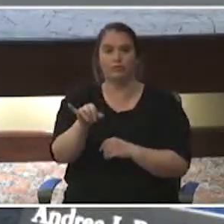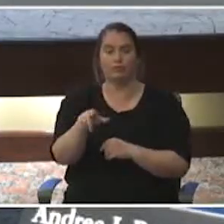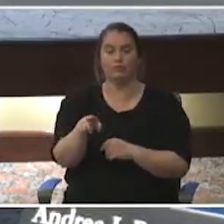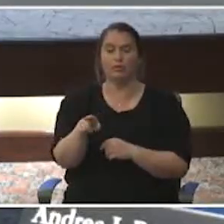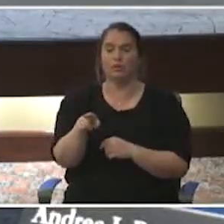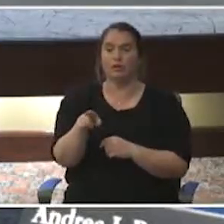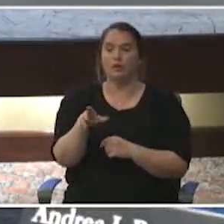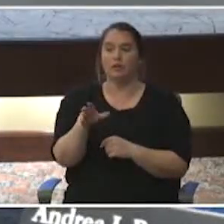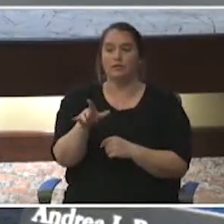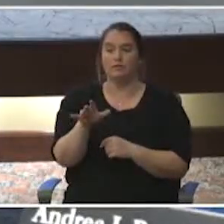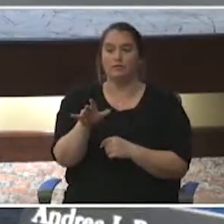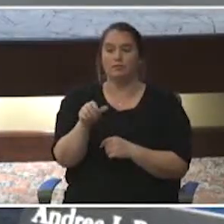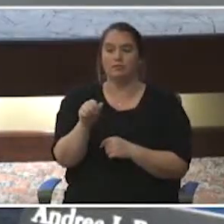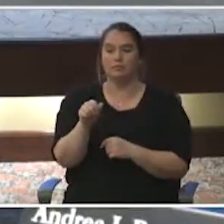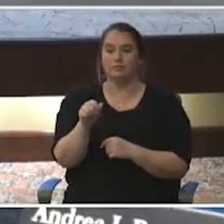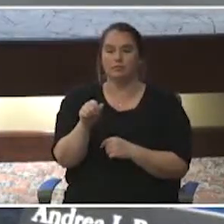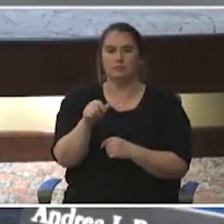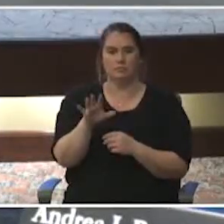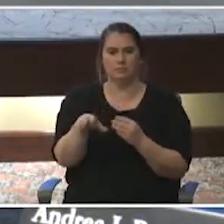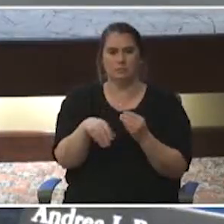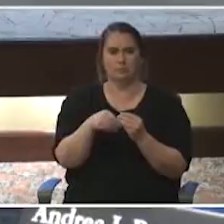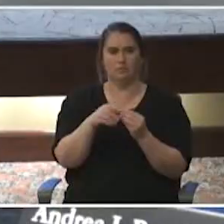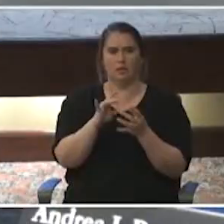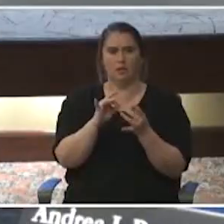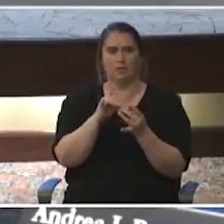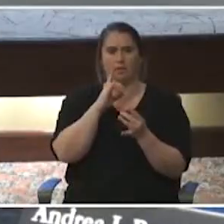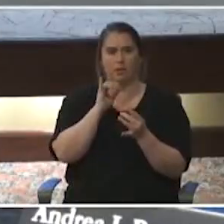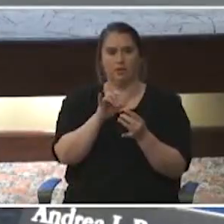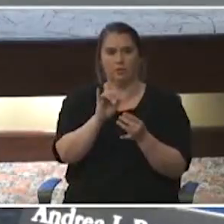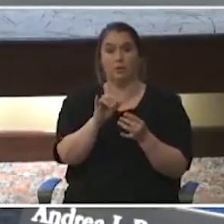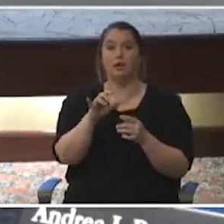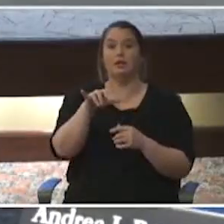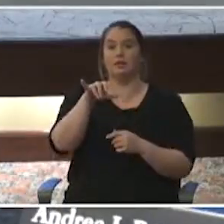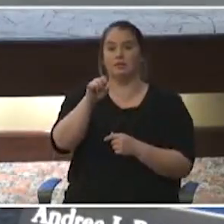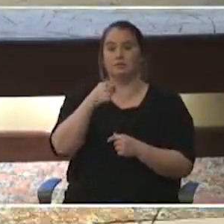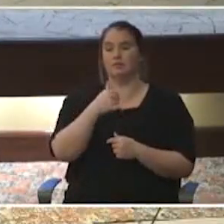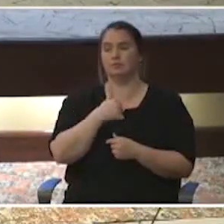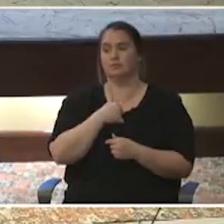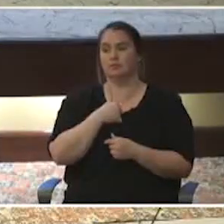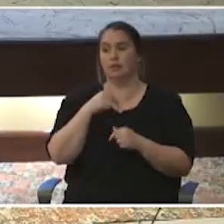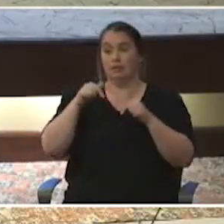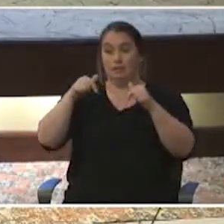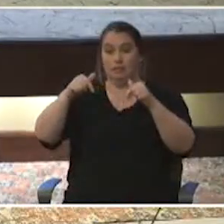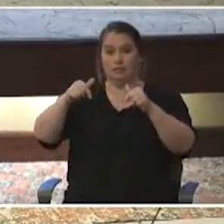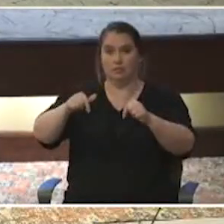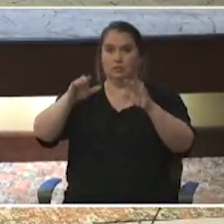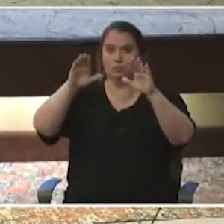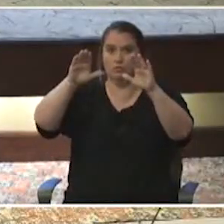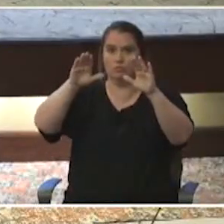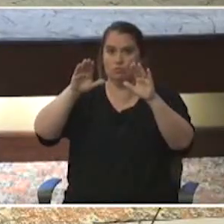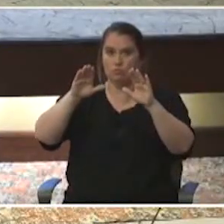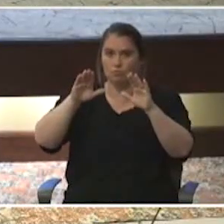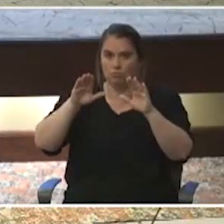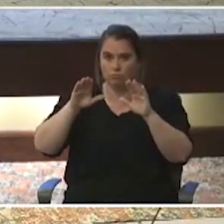And you sit on that board too, right, Josh? This is a great program. Grateful